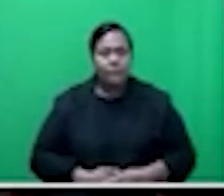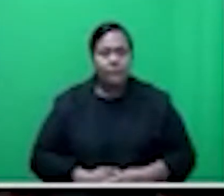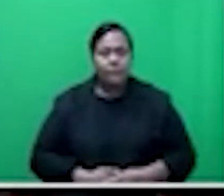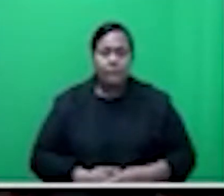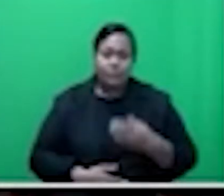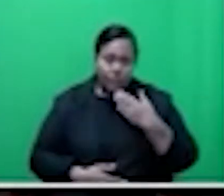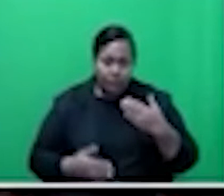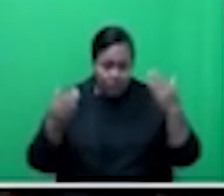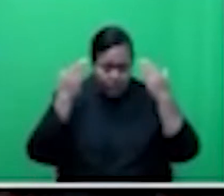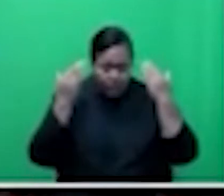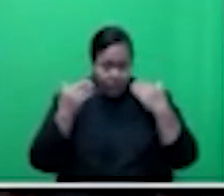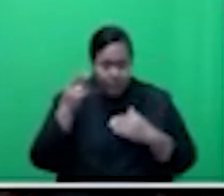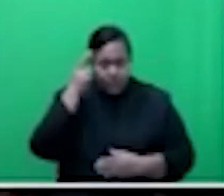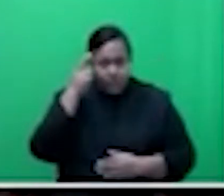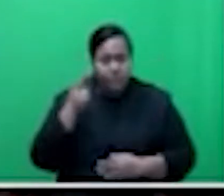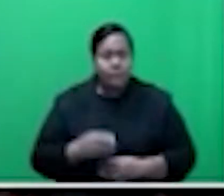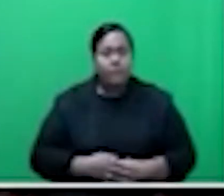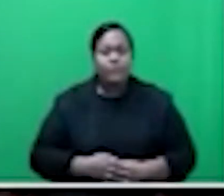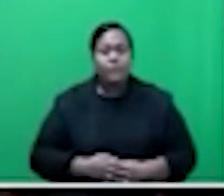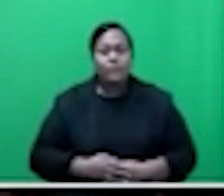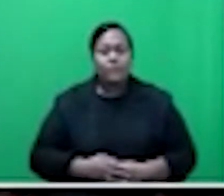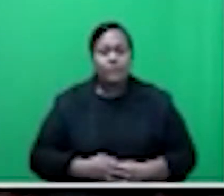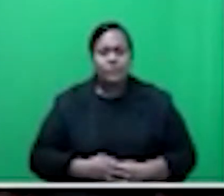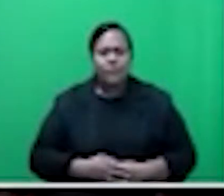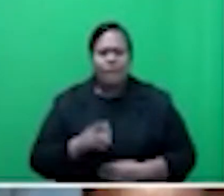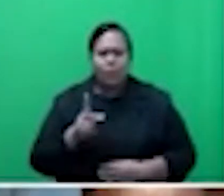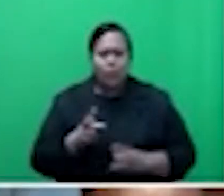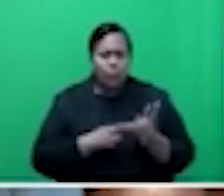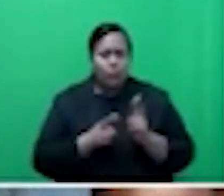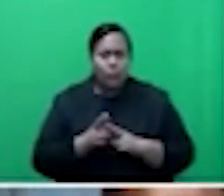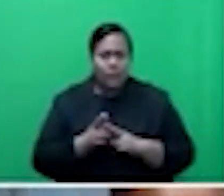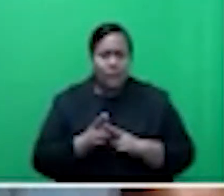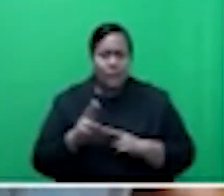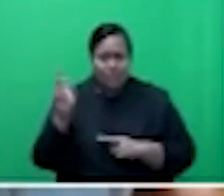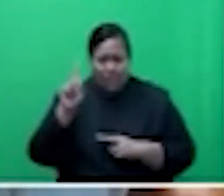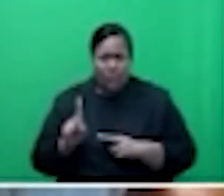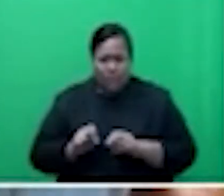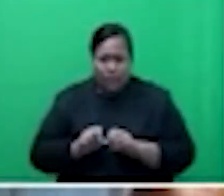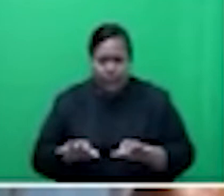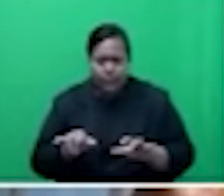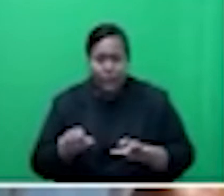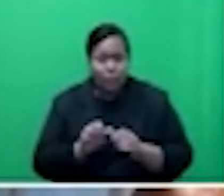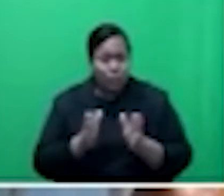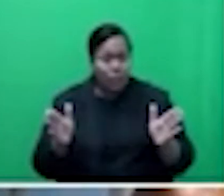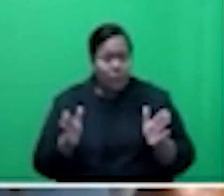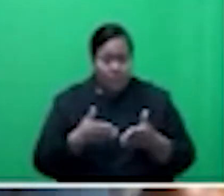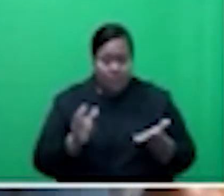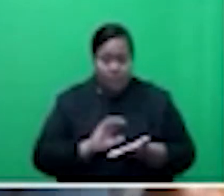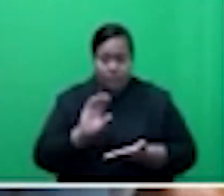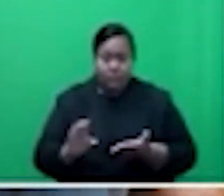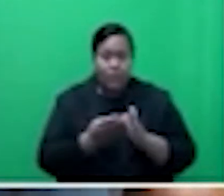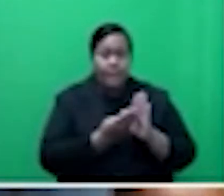Thank you, Mr. Speaker, sir. In terms of rural electrification in general, the allocation of